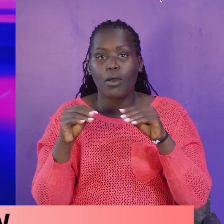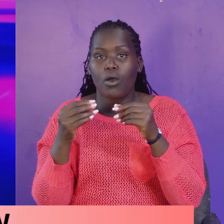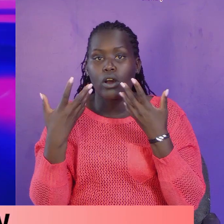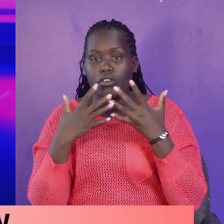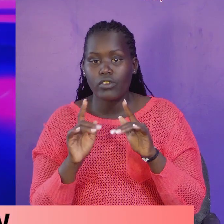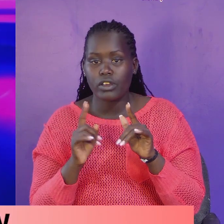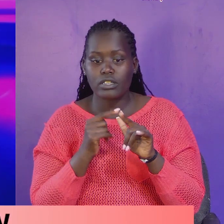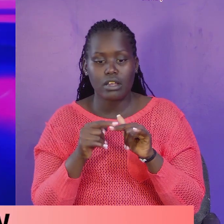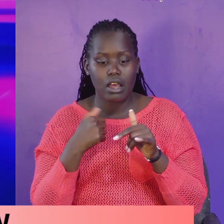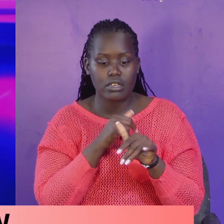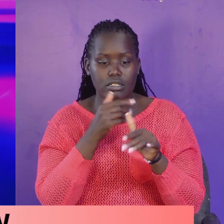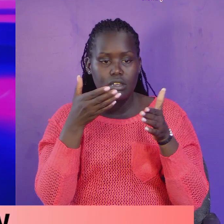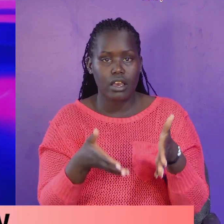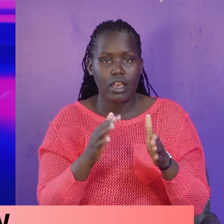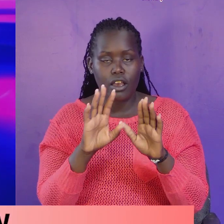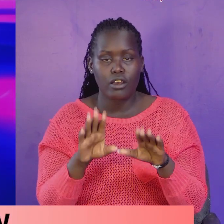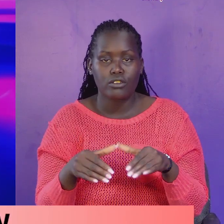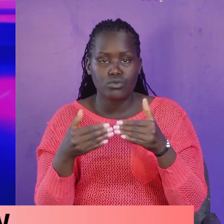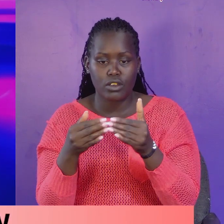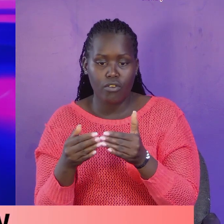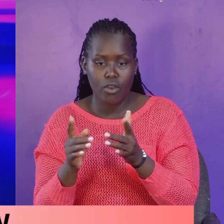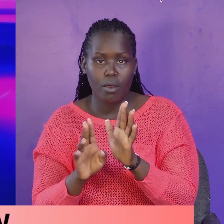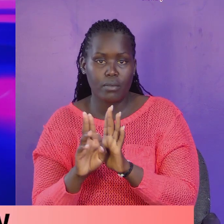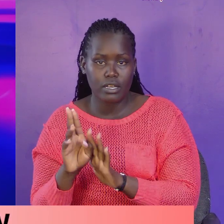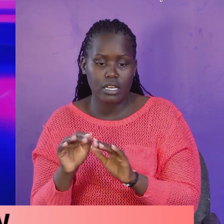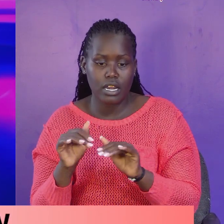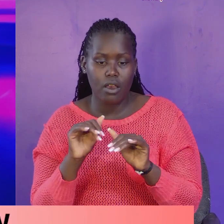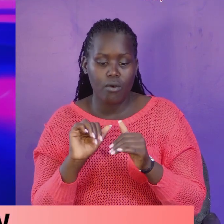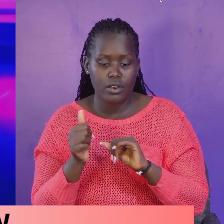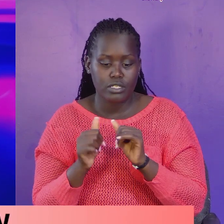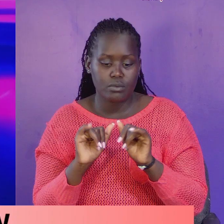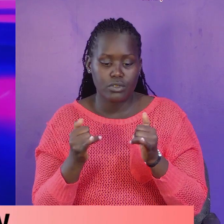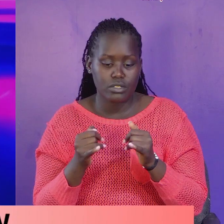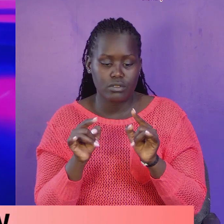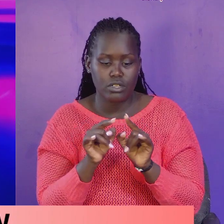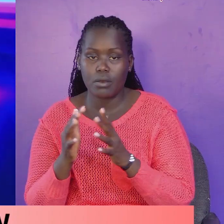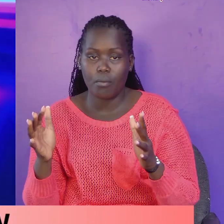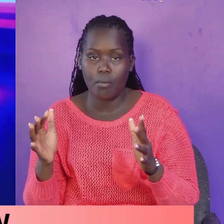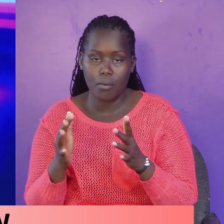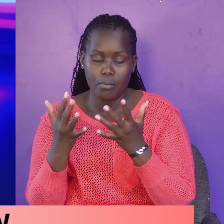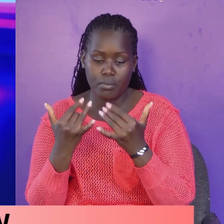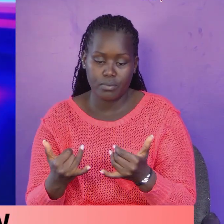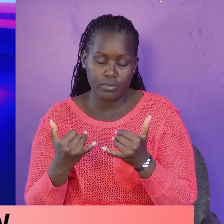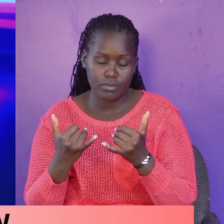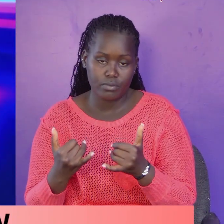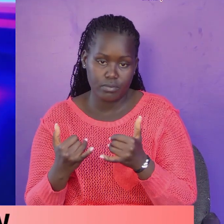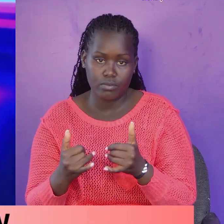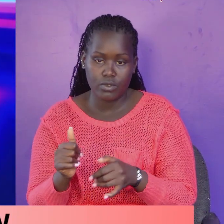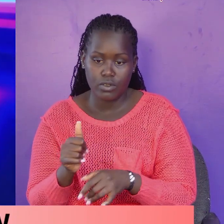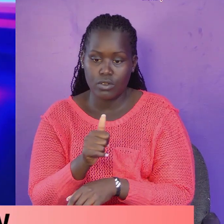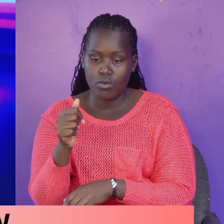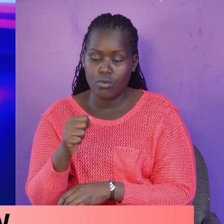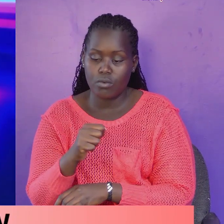be here to update you in our sports news and our sports. To the other